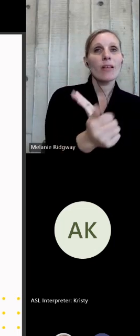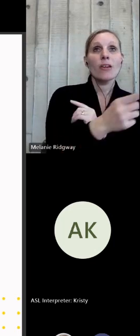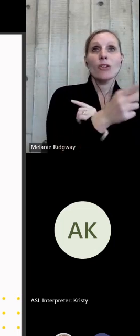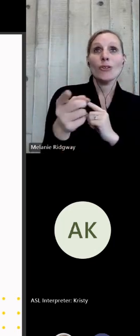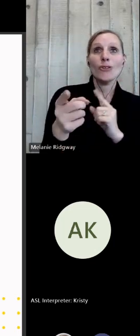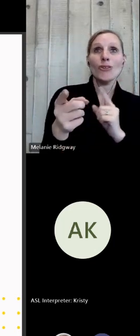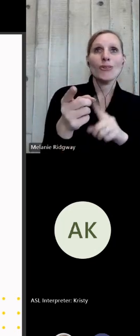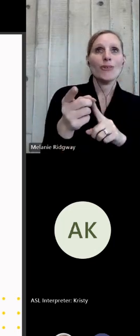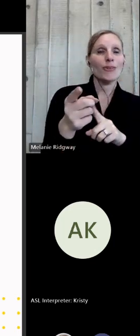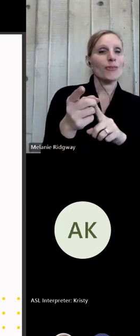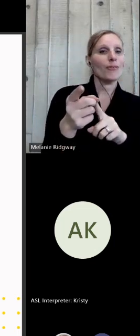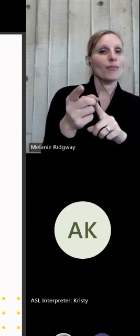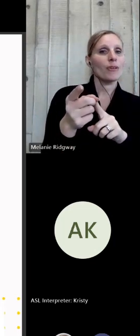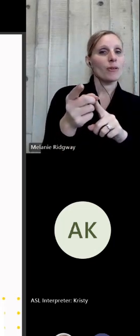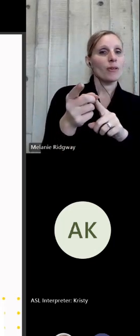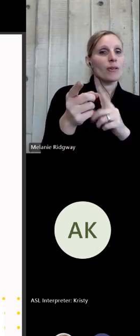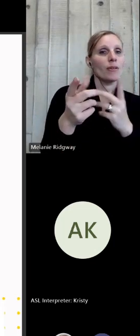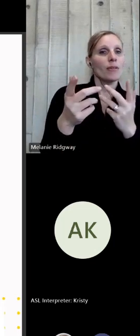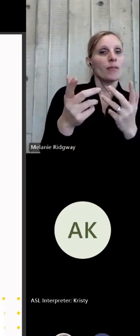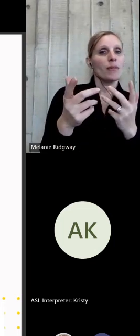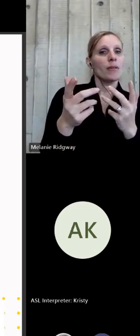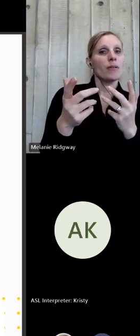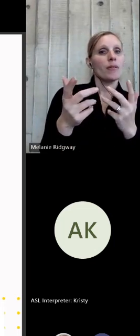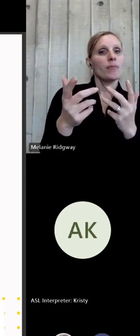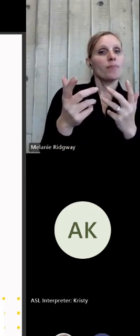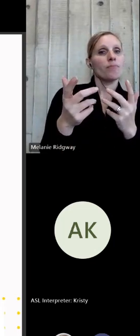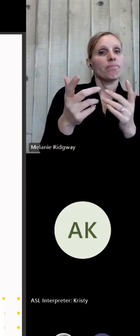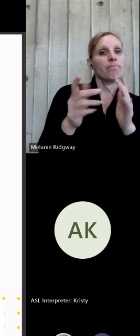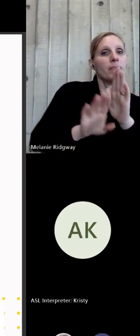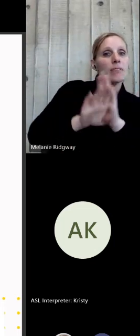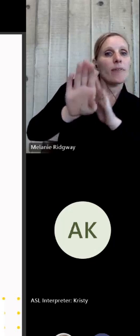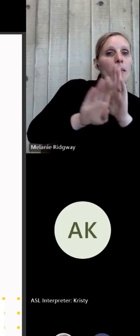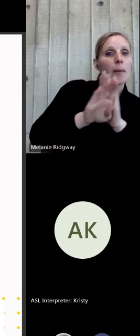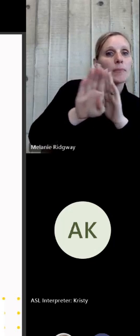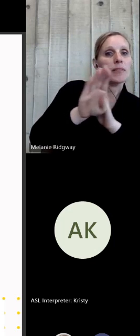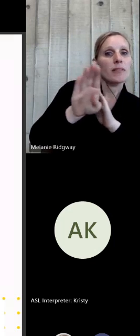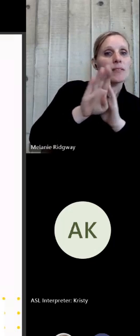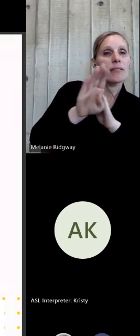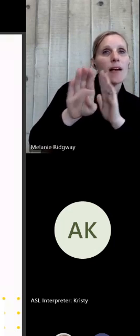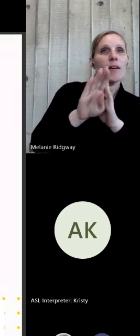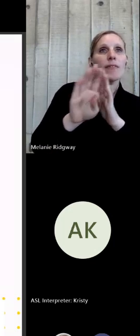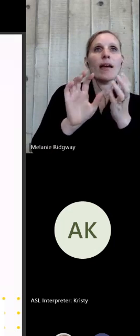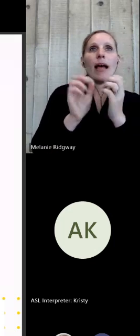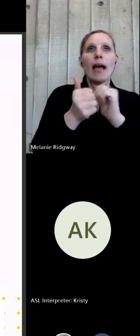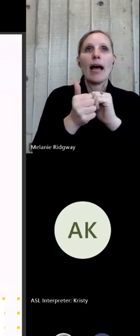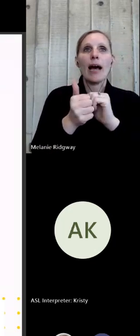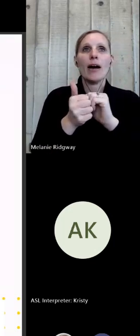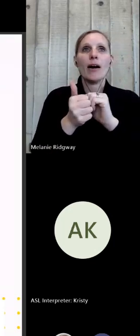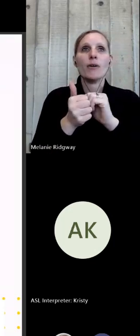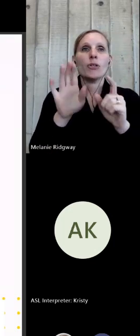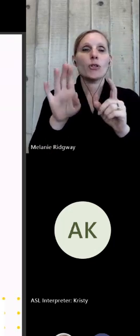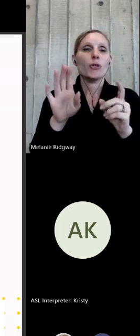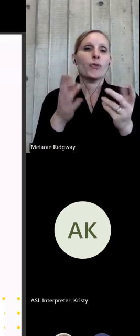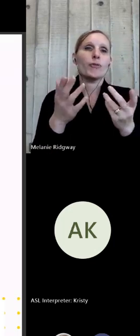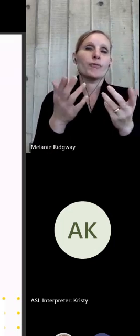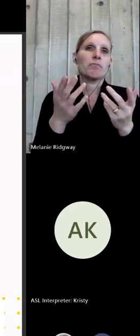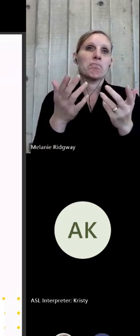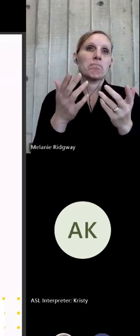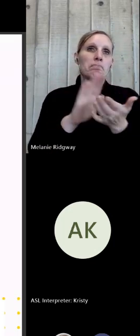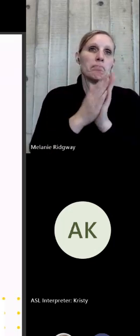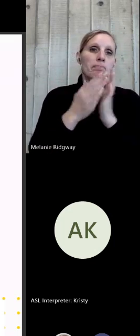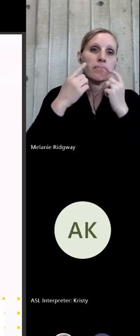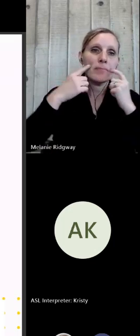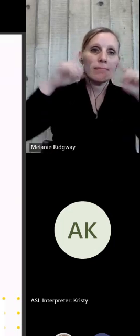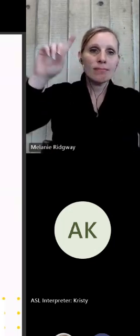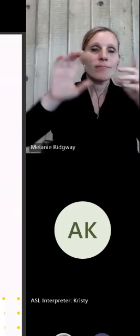the challenges of your disability. October 29th is